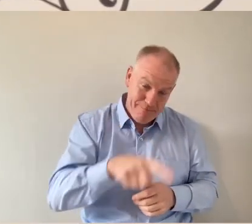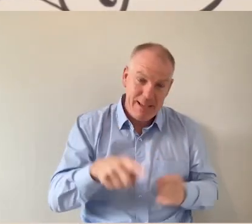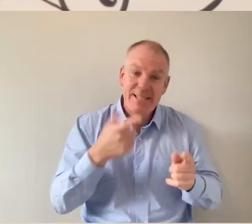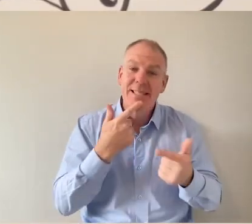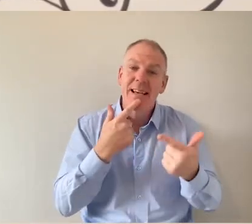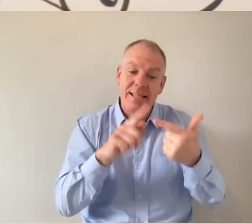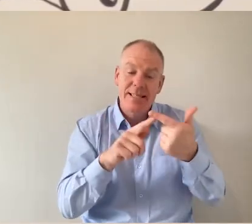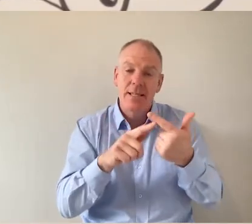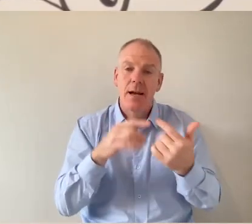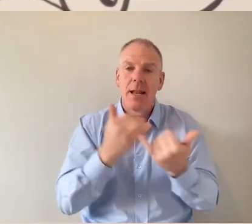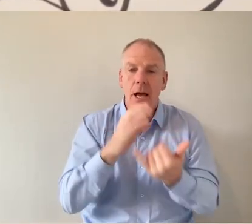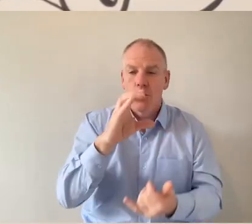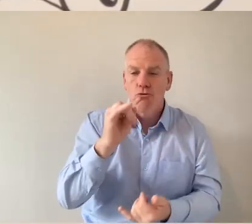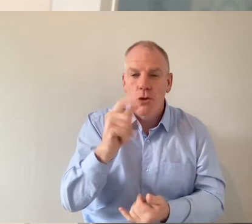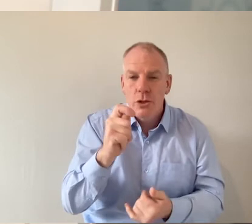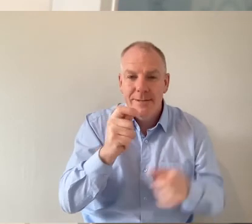curve coming down there.